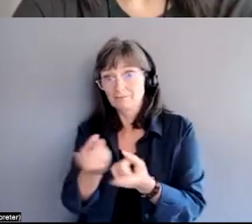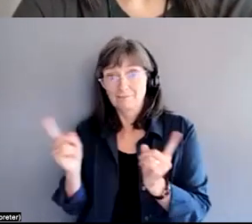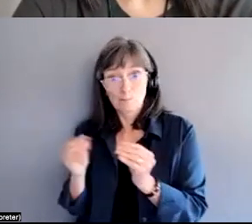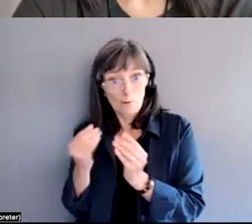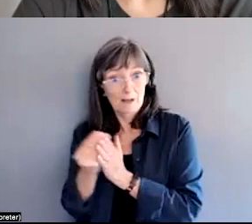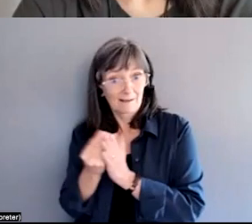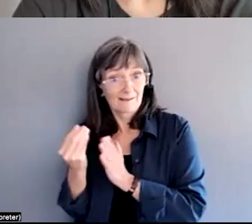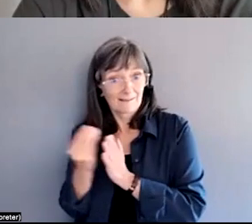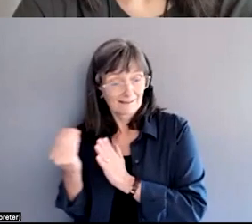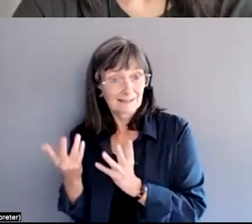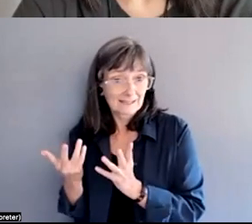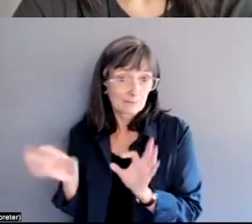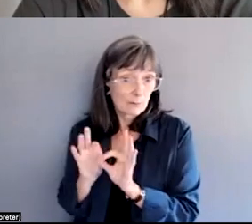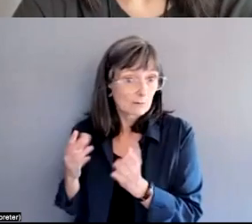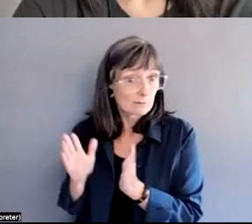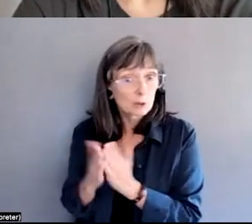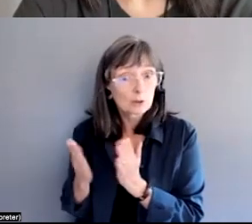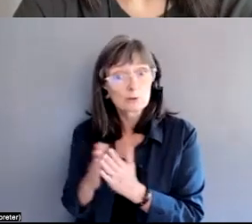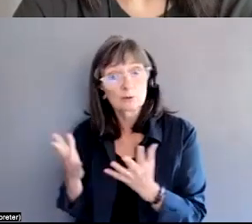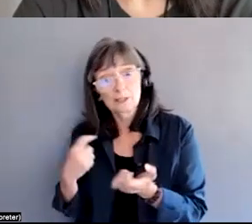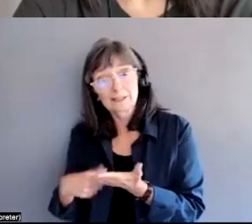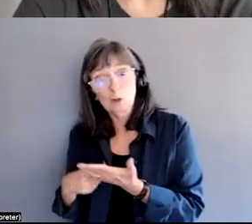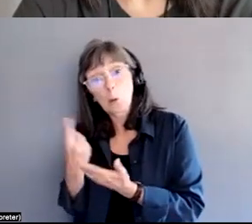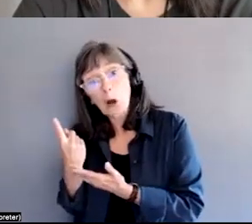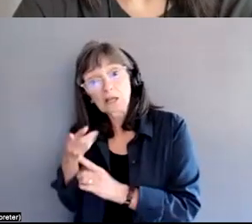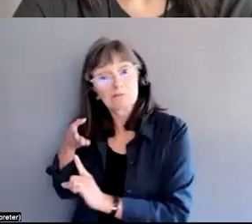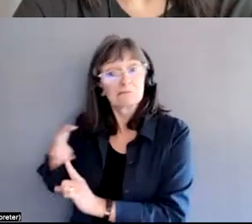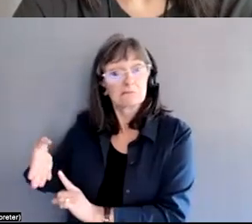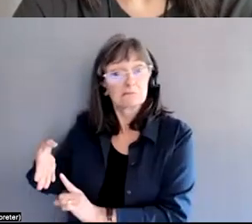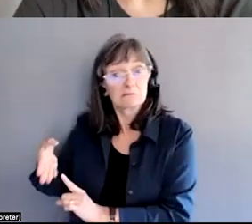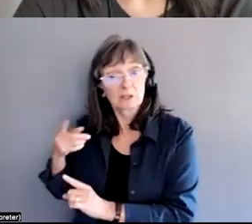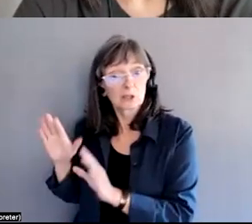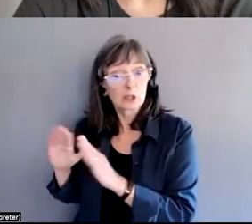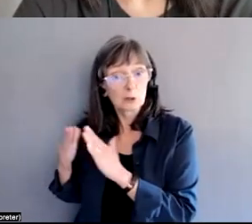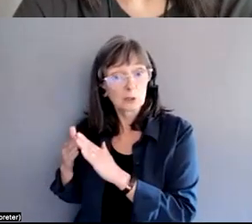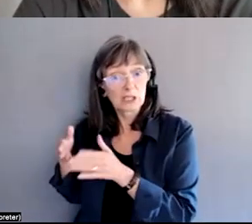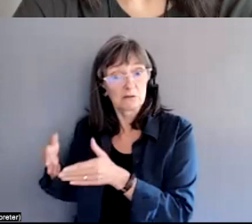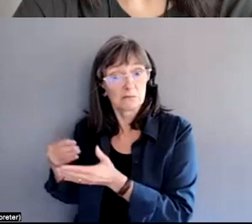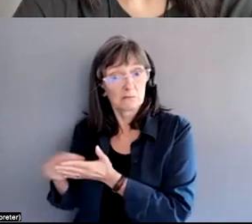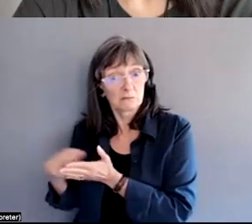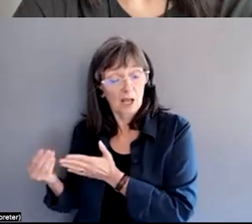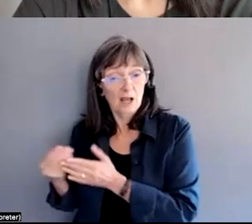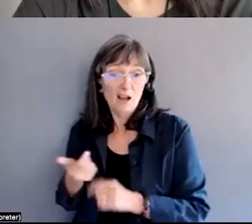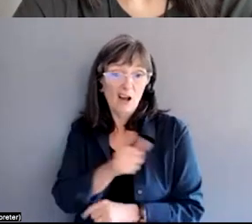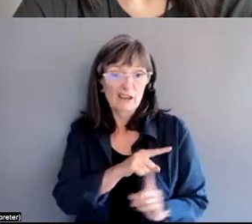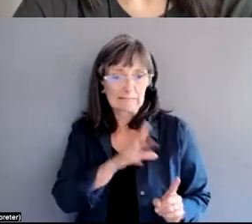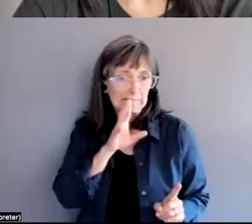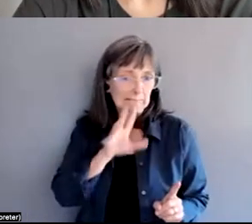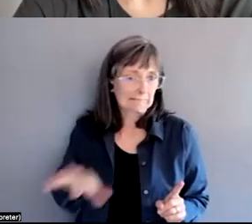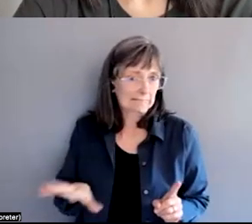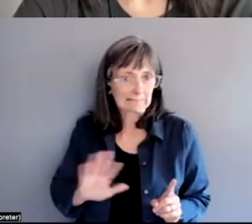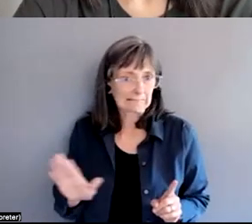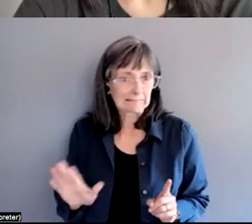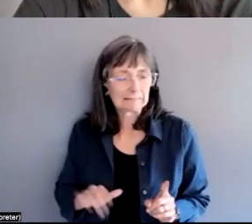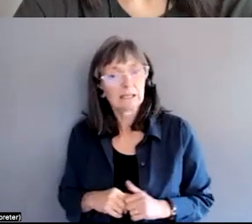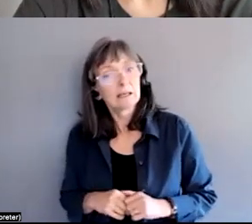books that need to be discussed, and we don't just want one community to be looking at them or another community to be totally turned off, but we also want to, of